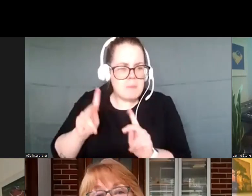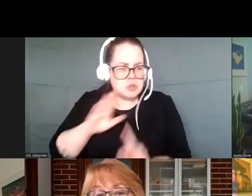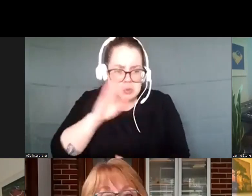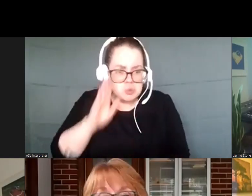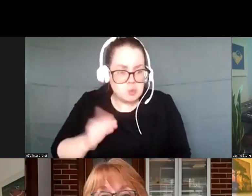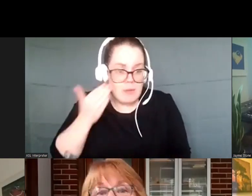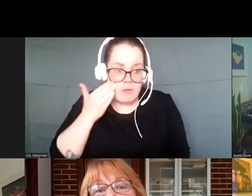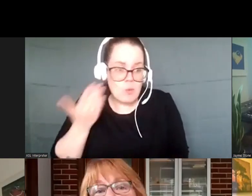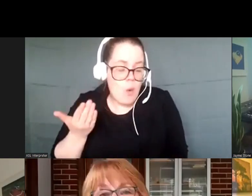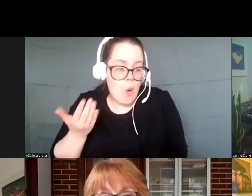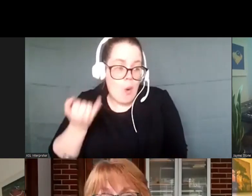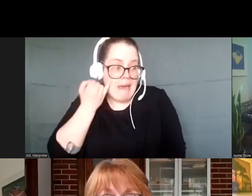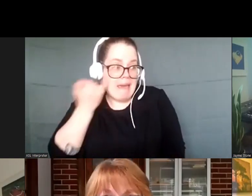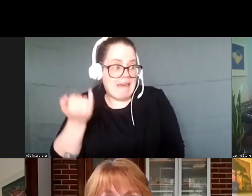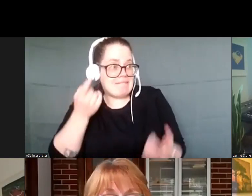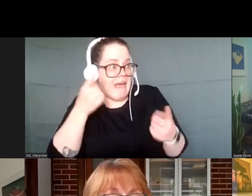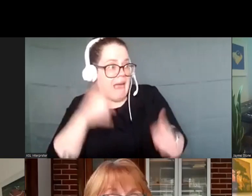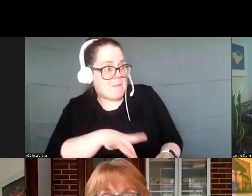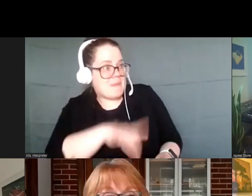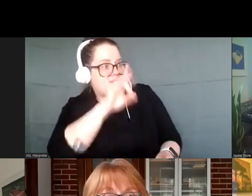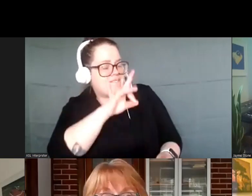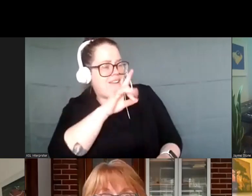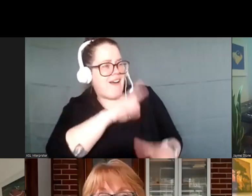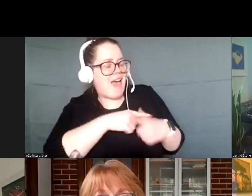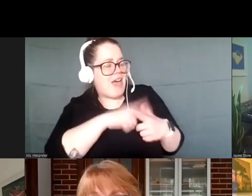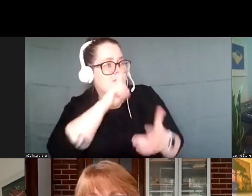just fall in love with what you're doing, or